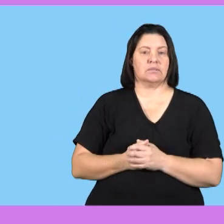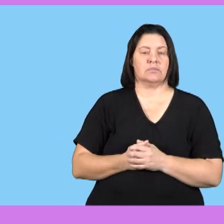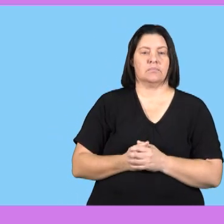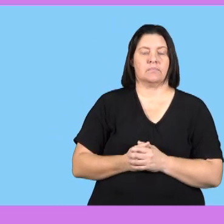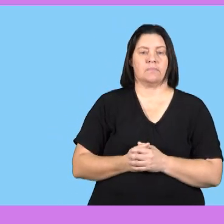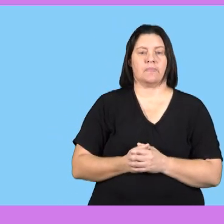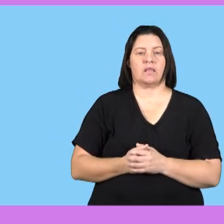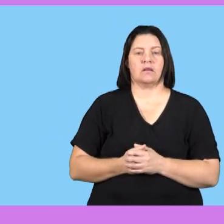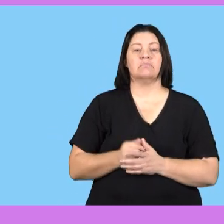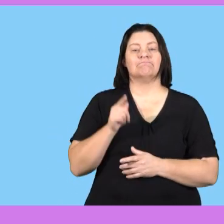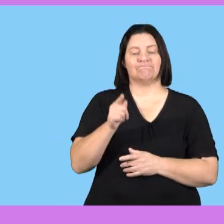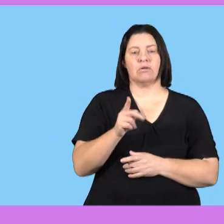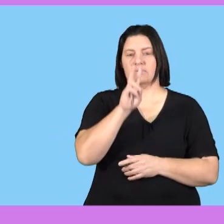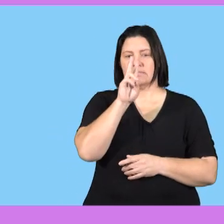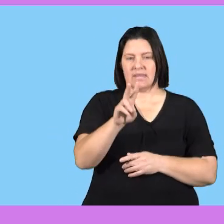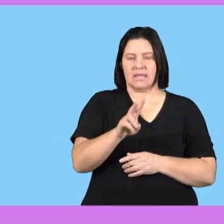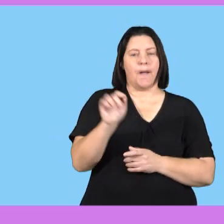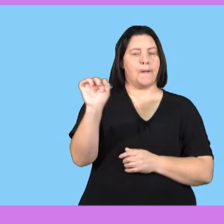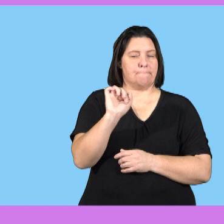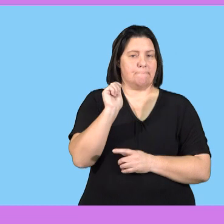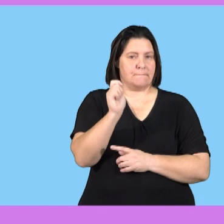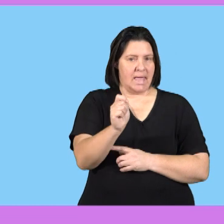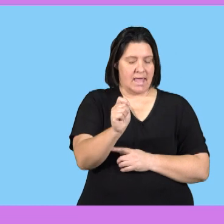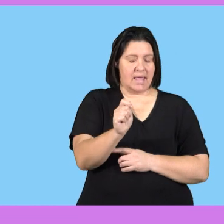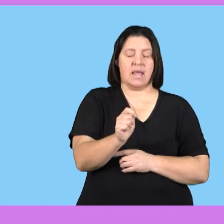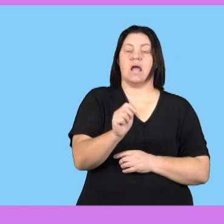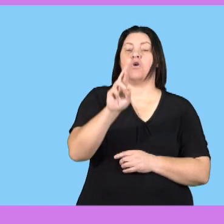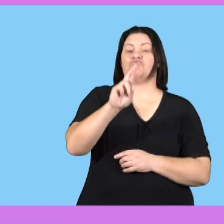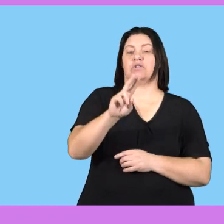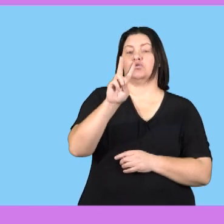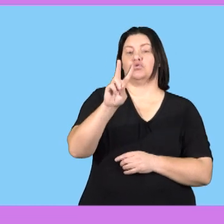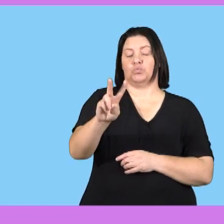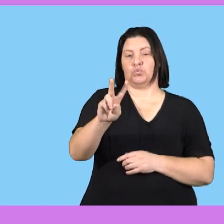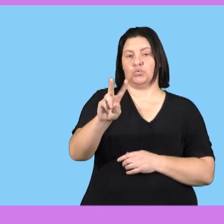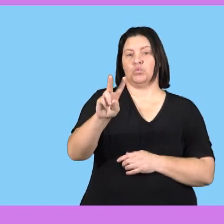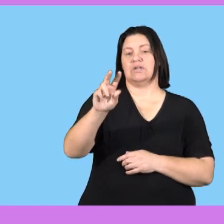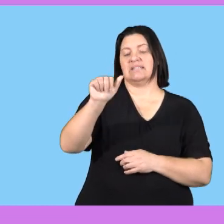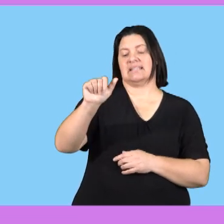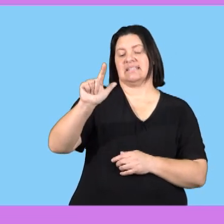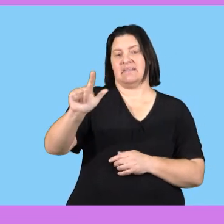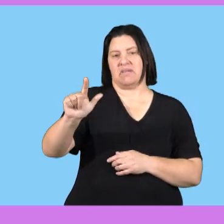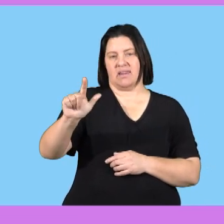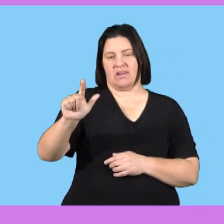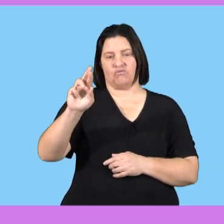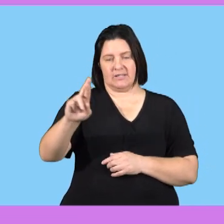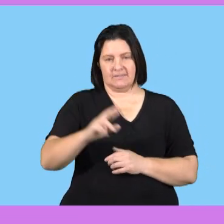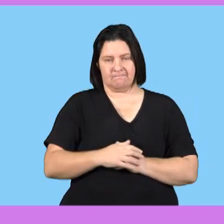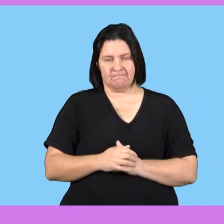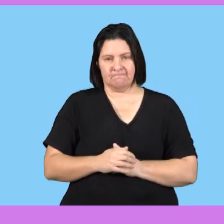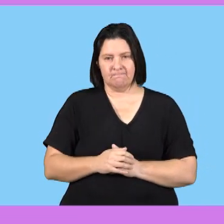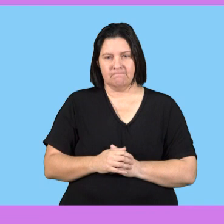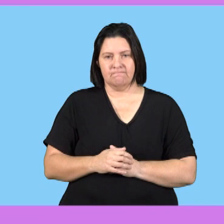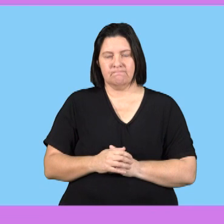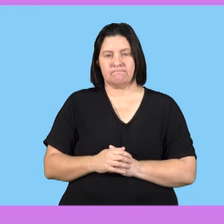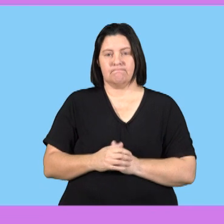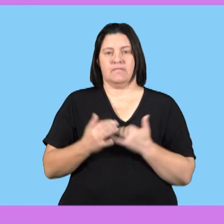a class 4 vehicle pay? So there we can see this vehicle or this person will have to pay 267 rand.